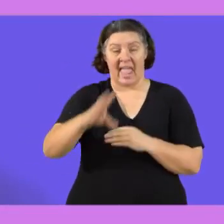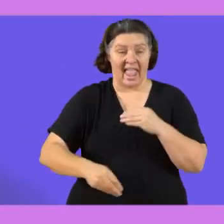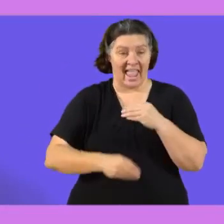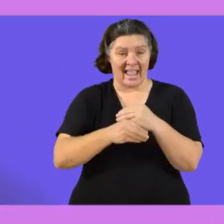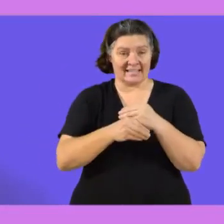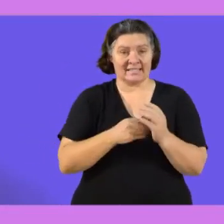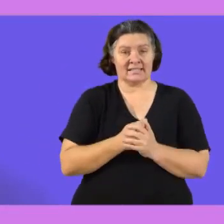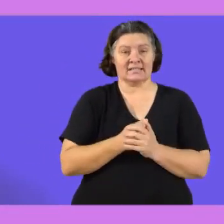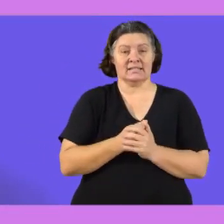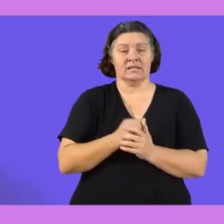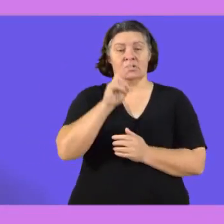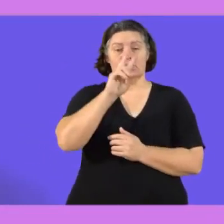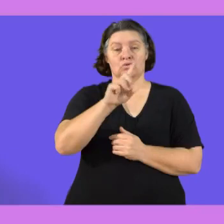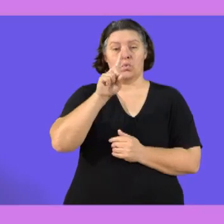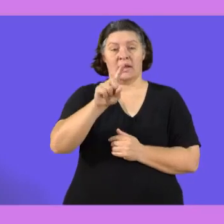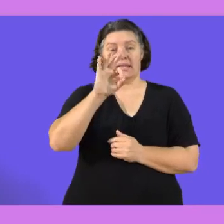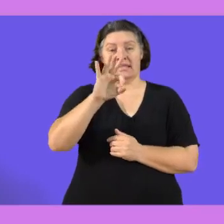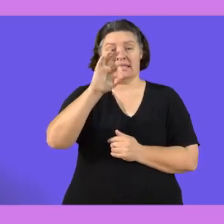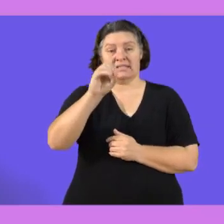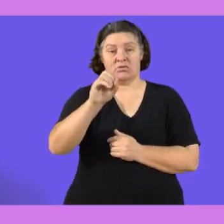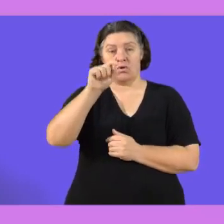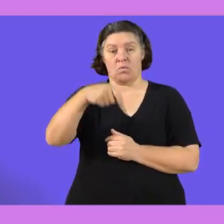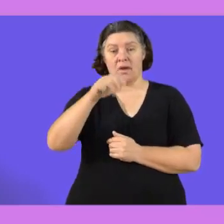35,800, remember this is all Rand, plus